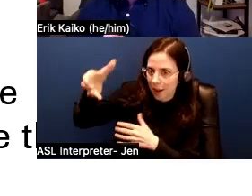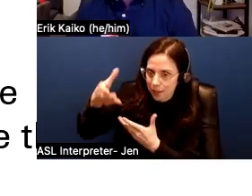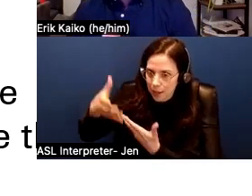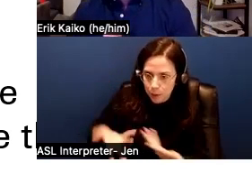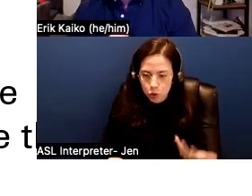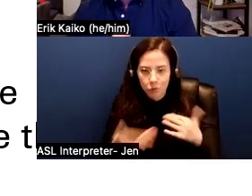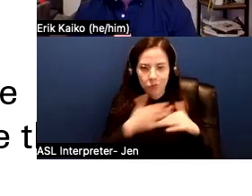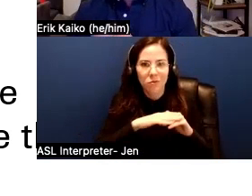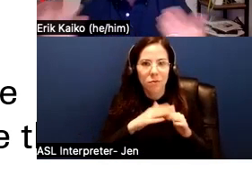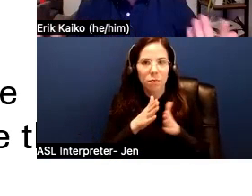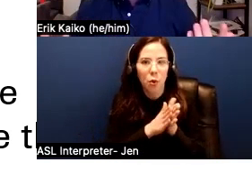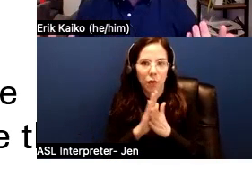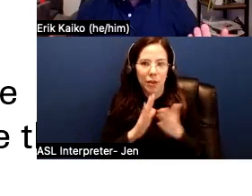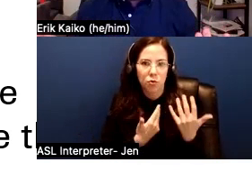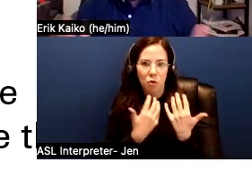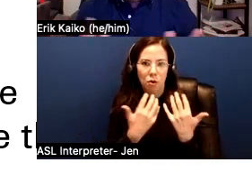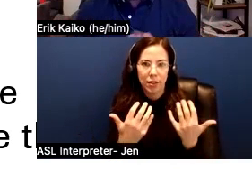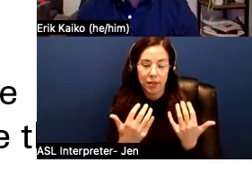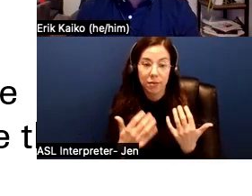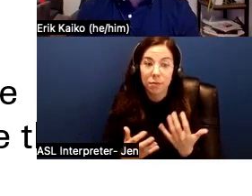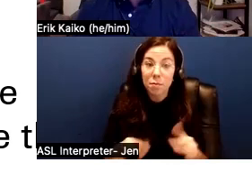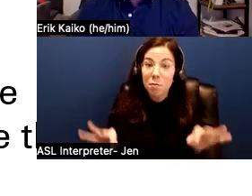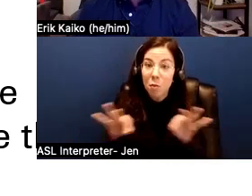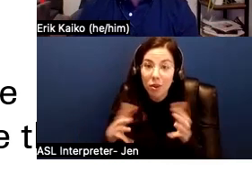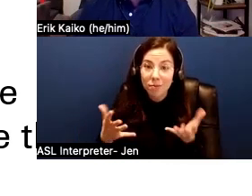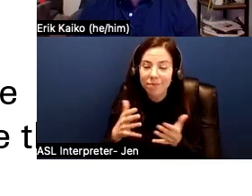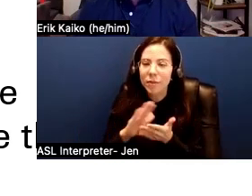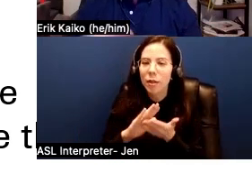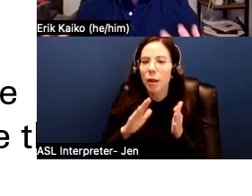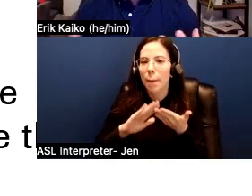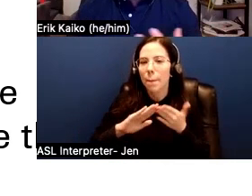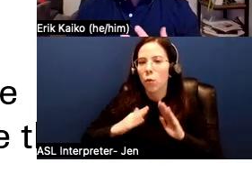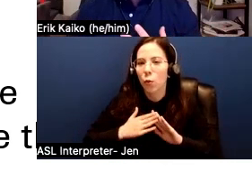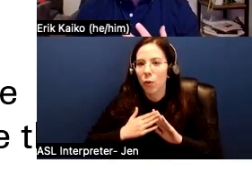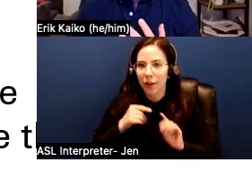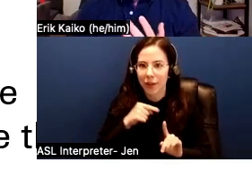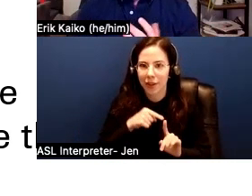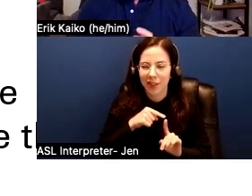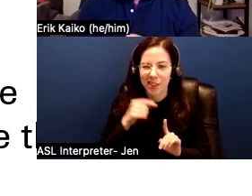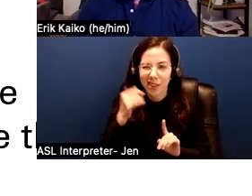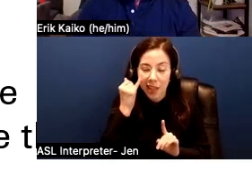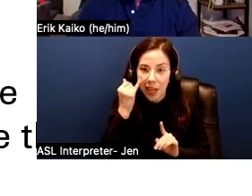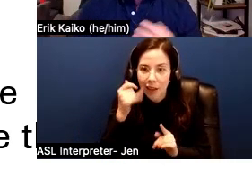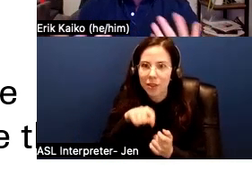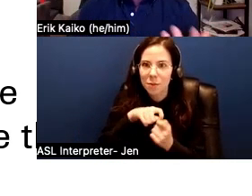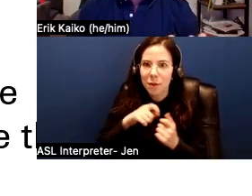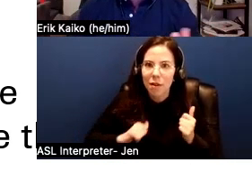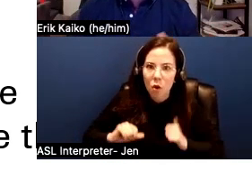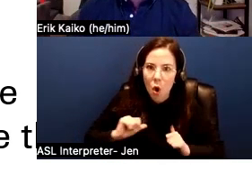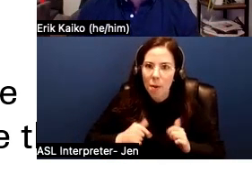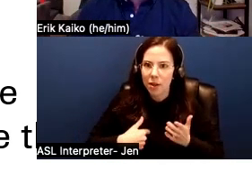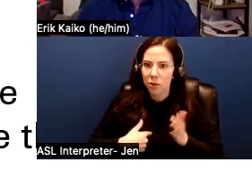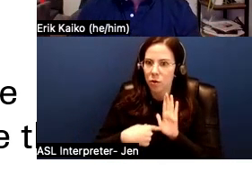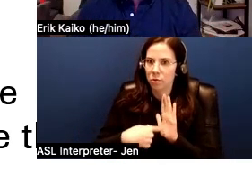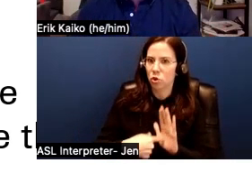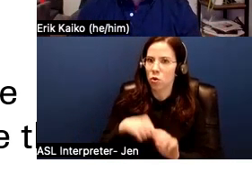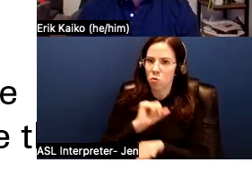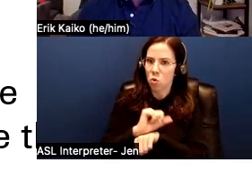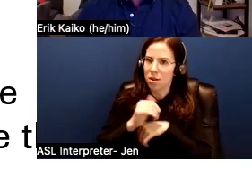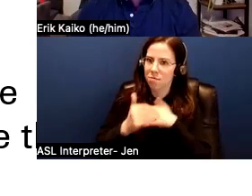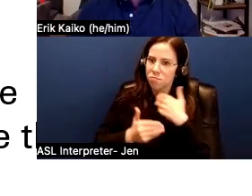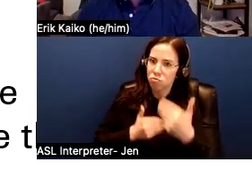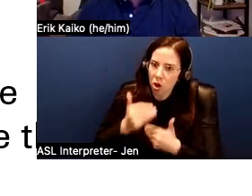audience. A big one is community, right? If you have a particular performance or you're showing something in process or